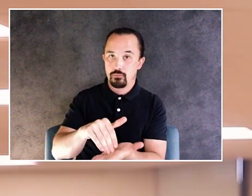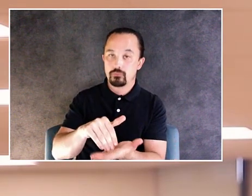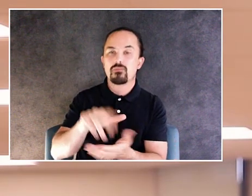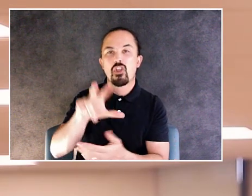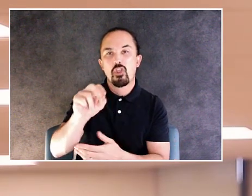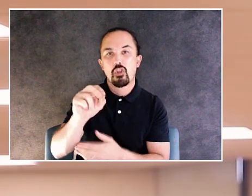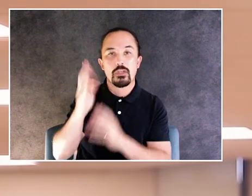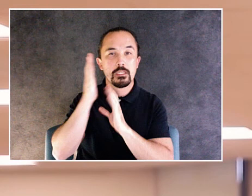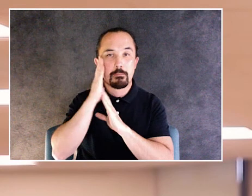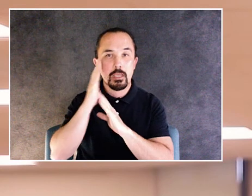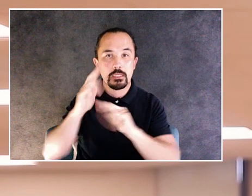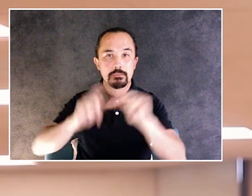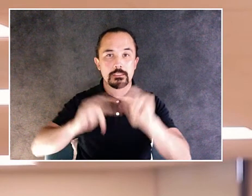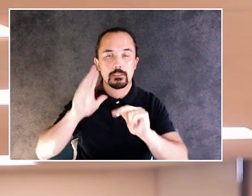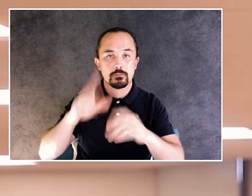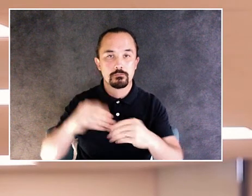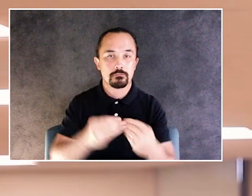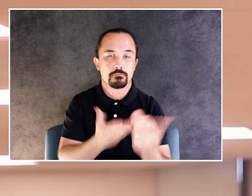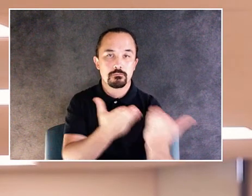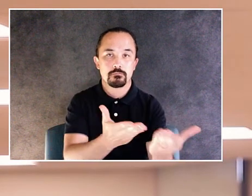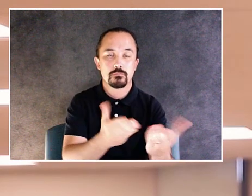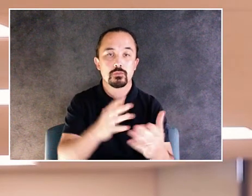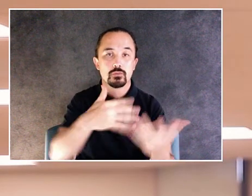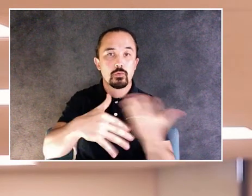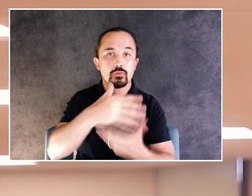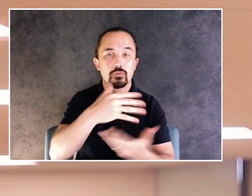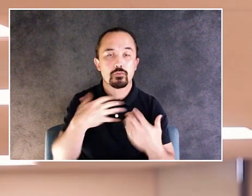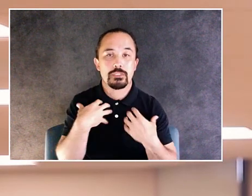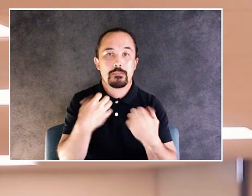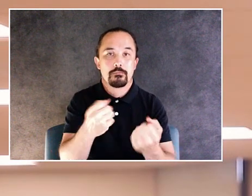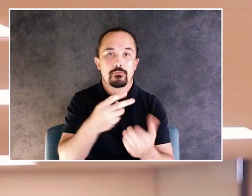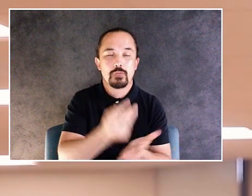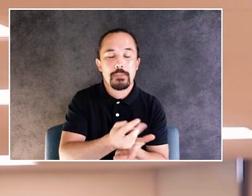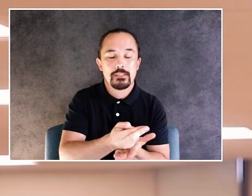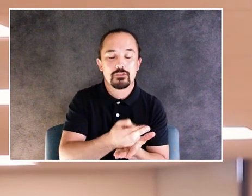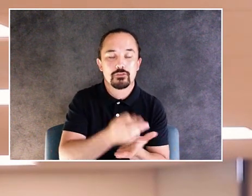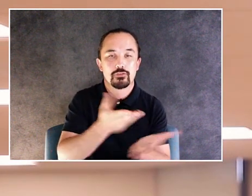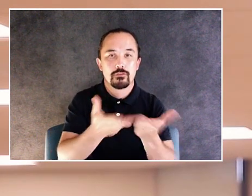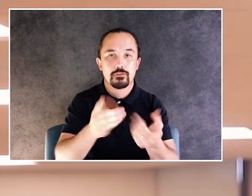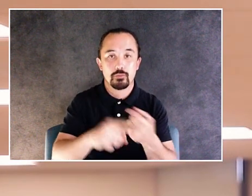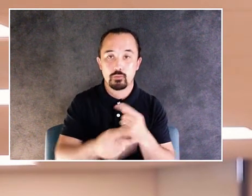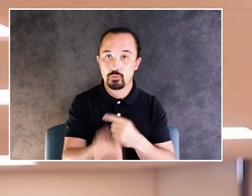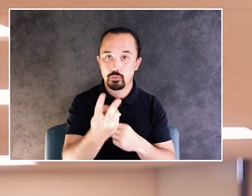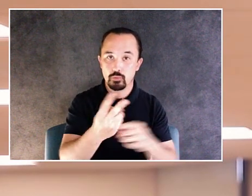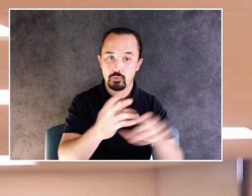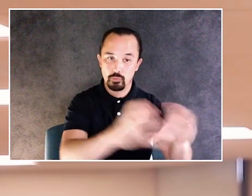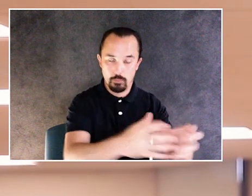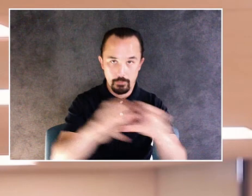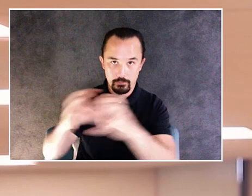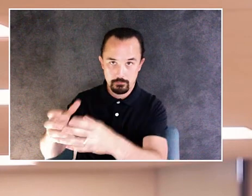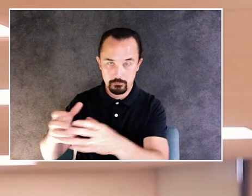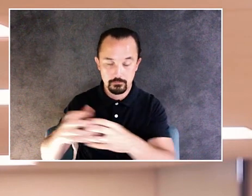30-bed facility used to deliver social rehabilitation services to two distinct populations.